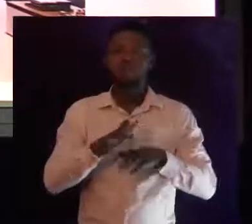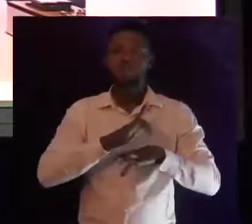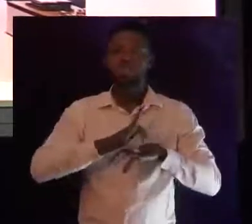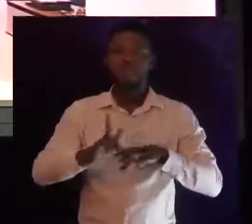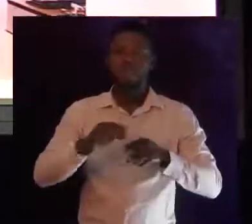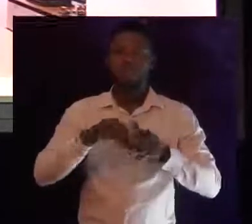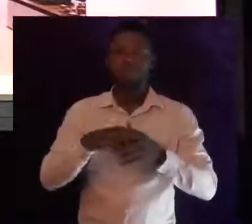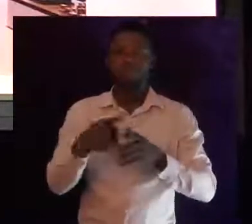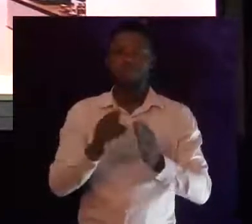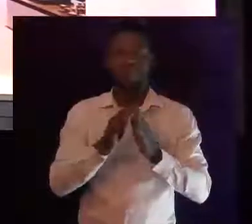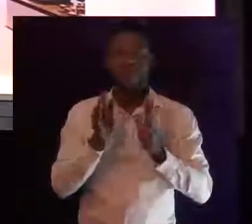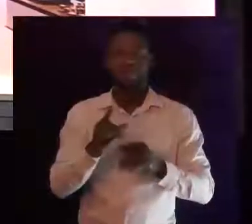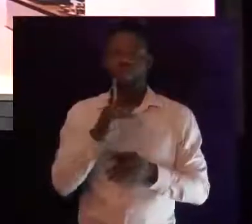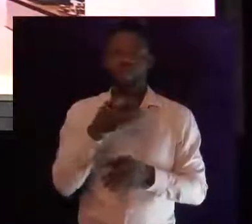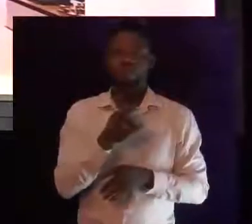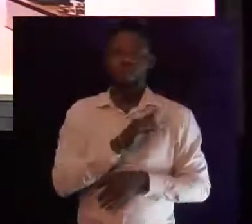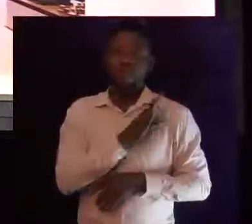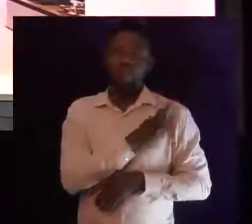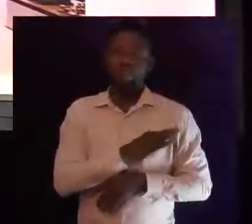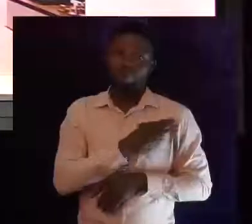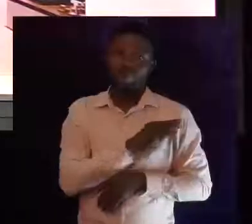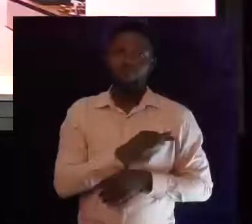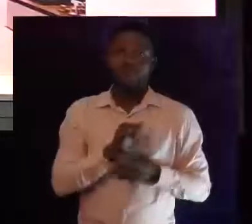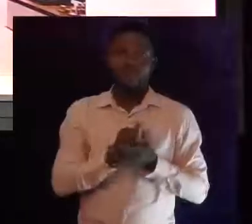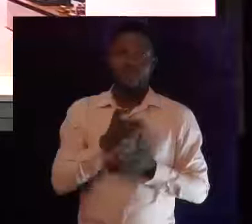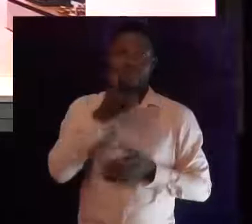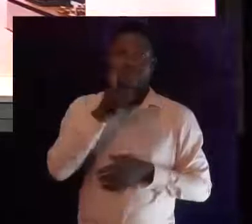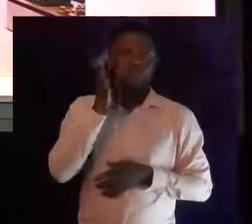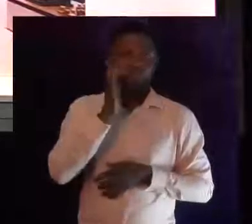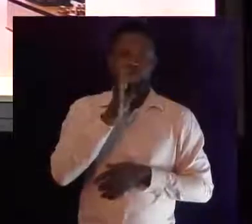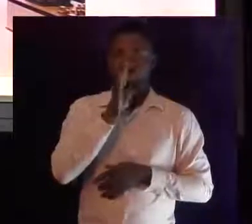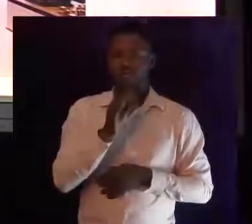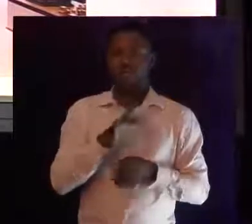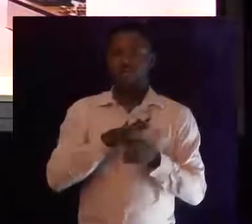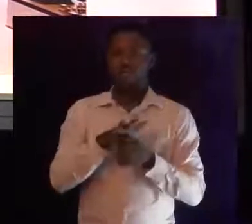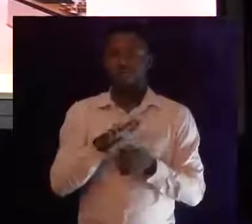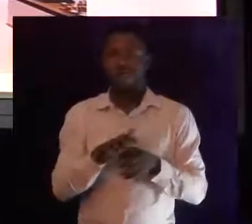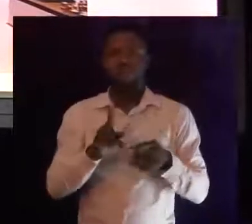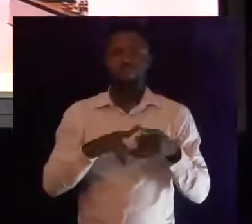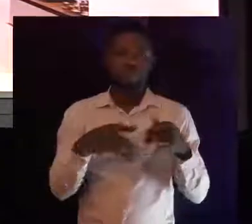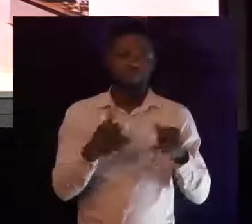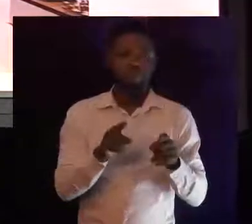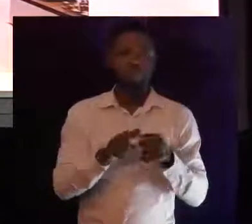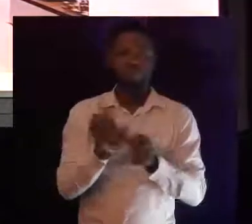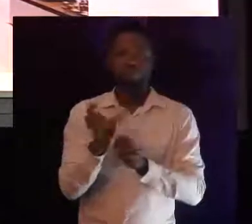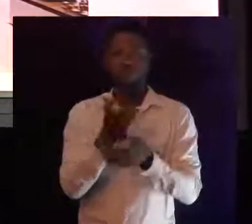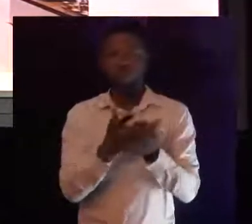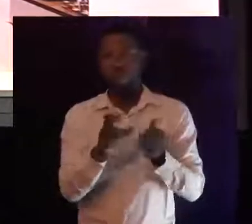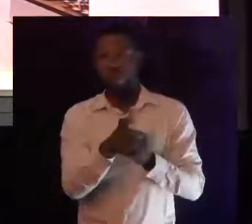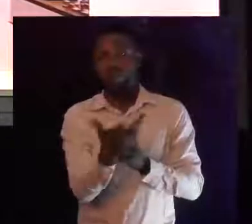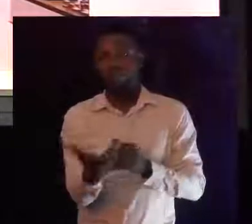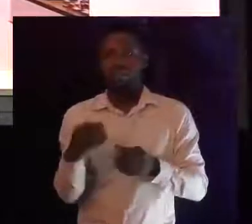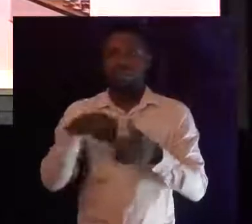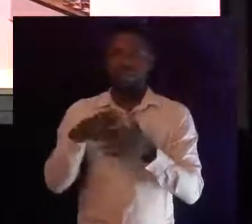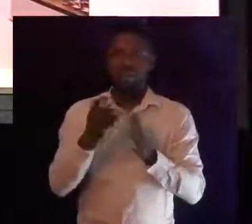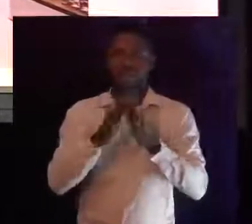space in the house. That's one of the features too. There should be enough space to play, to do some other things